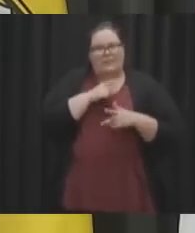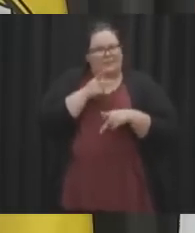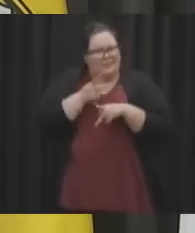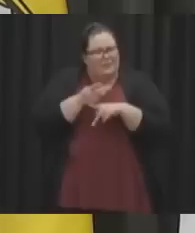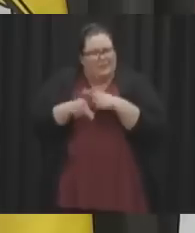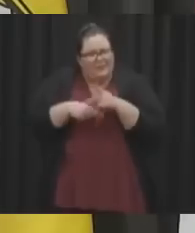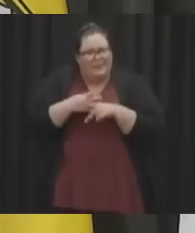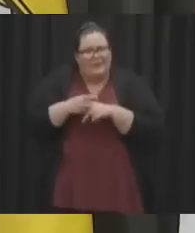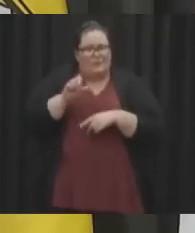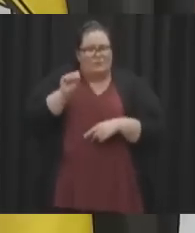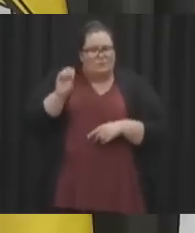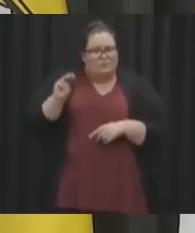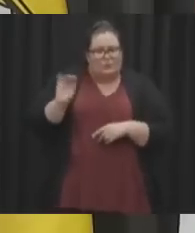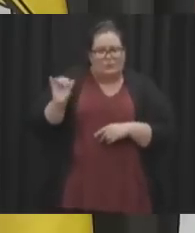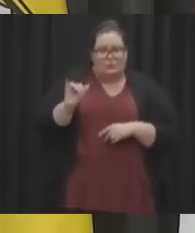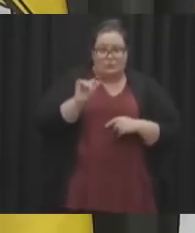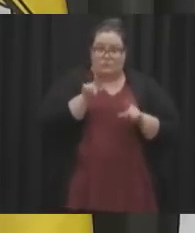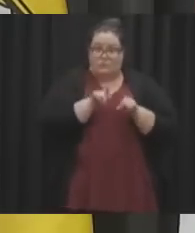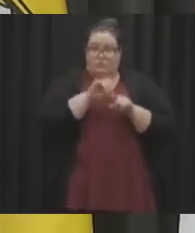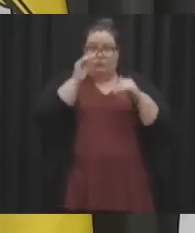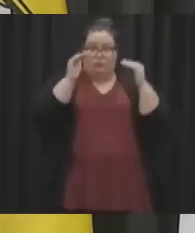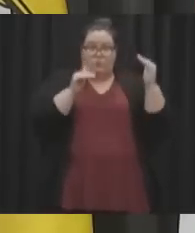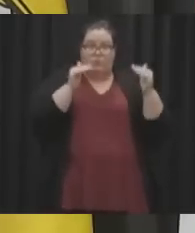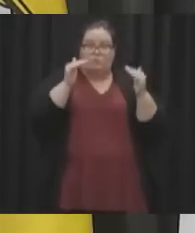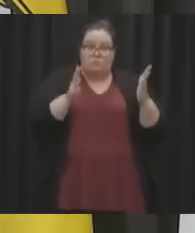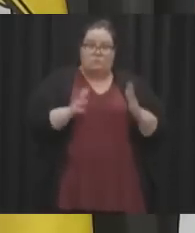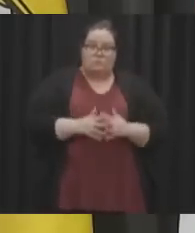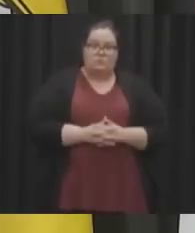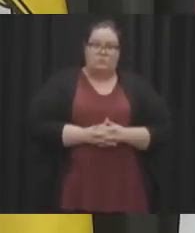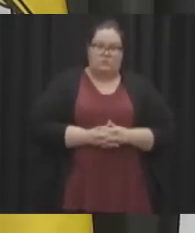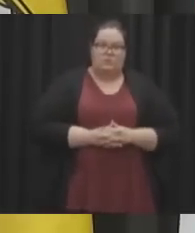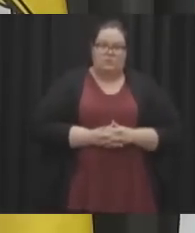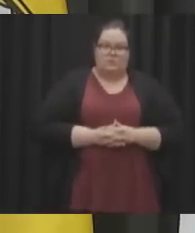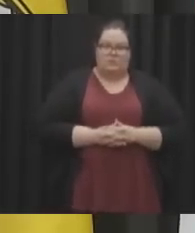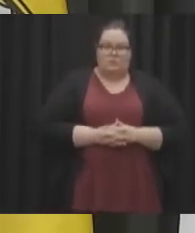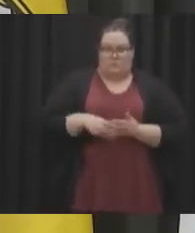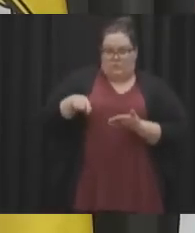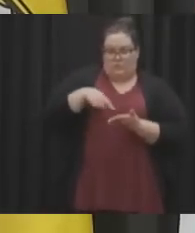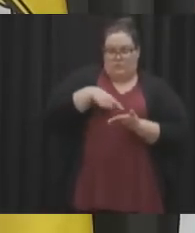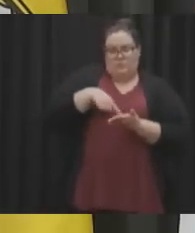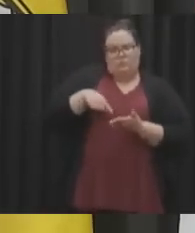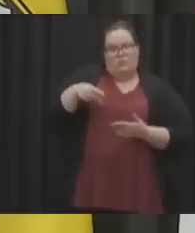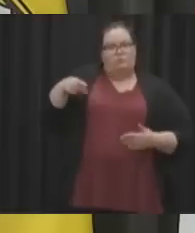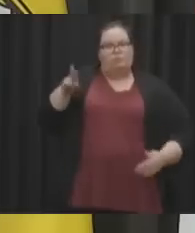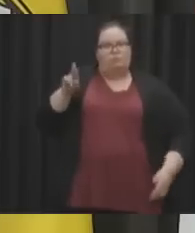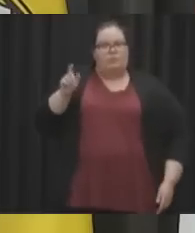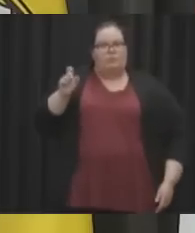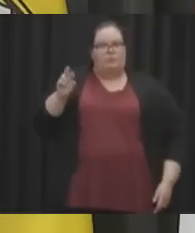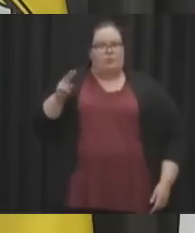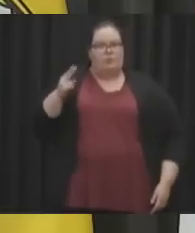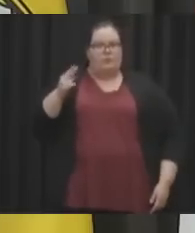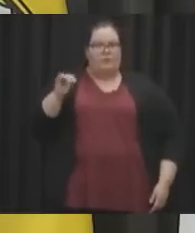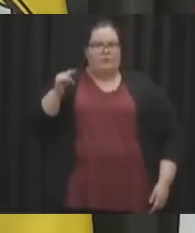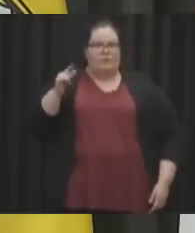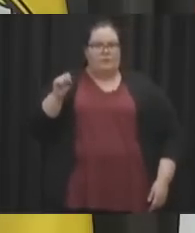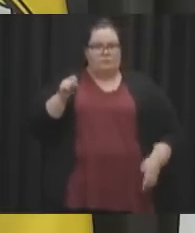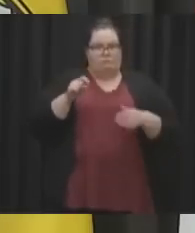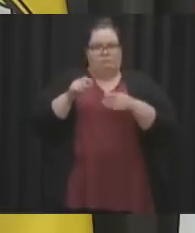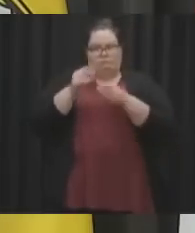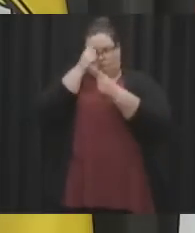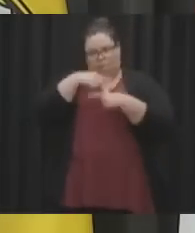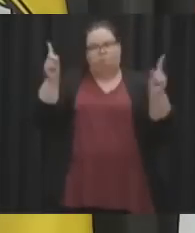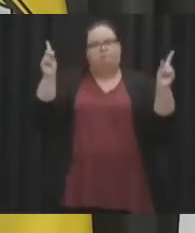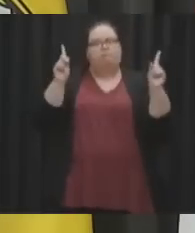in the context of this pandemic, the way we can help them is by all of us wearing a mask, all of us following the advice of Dr. Russell to